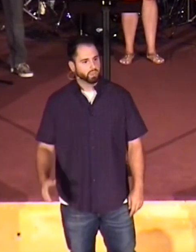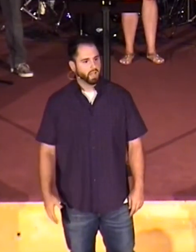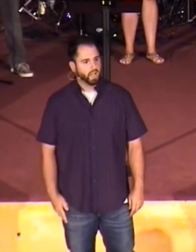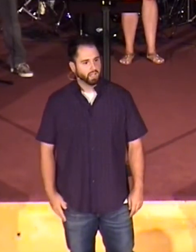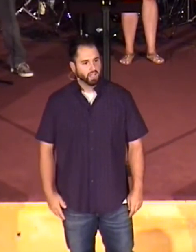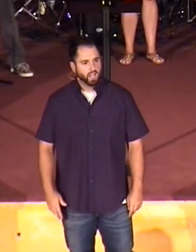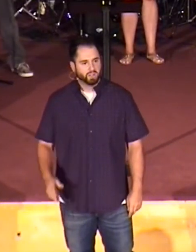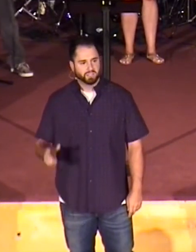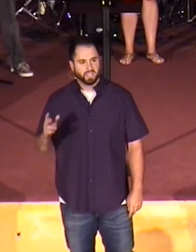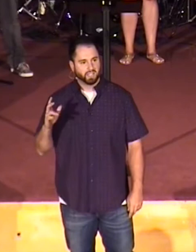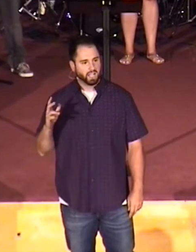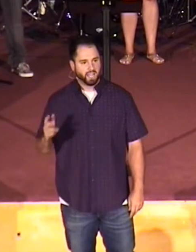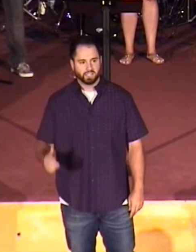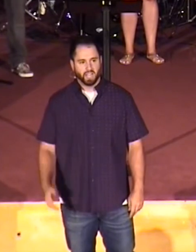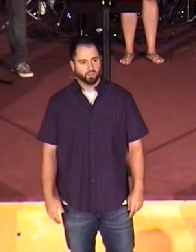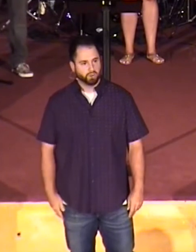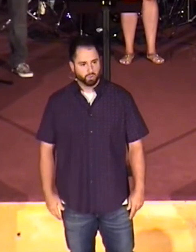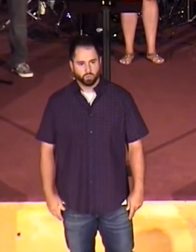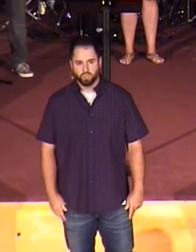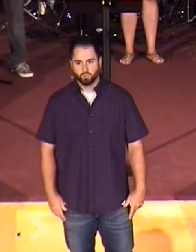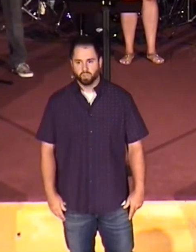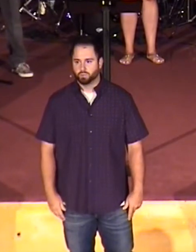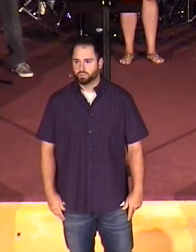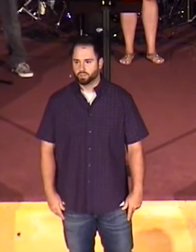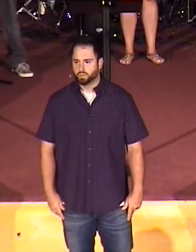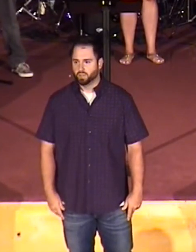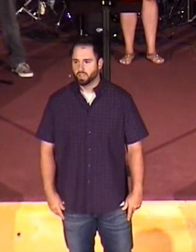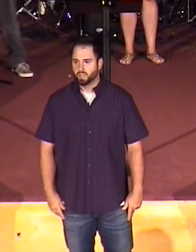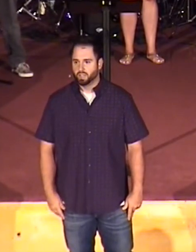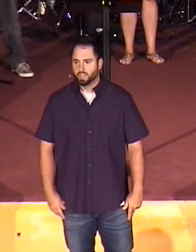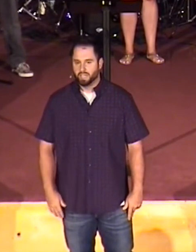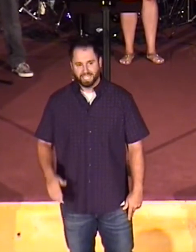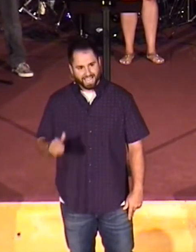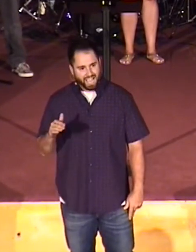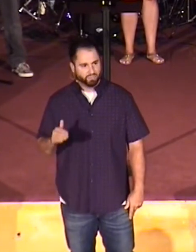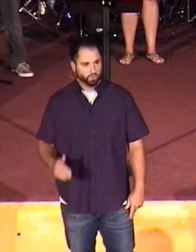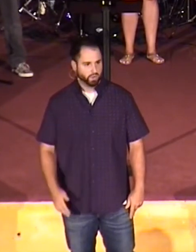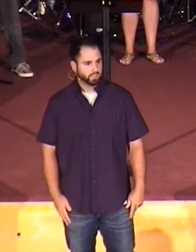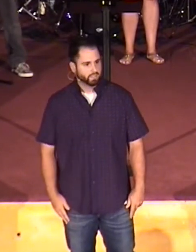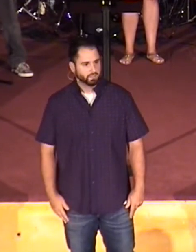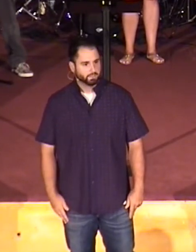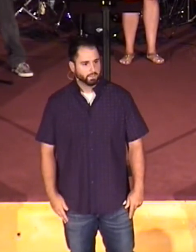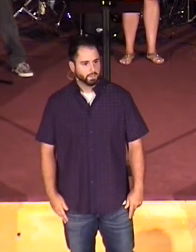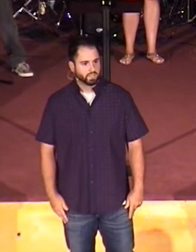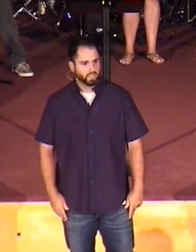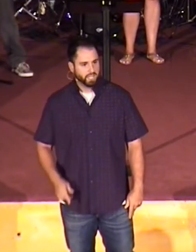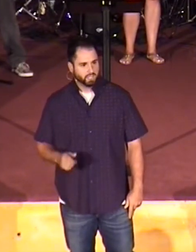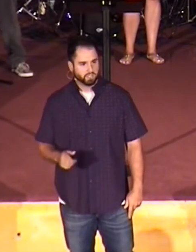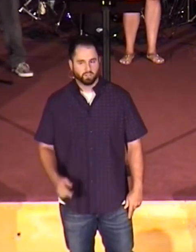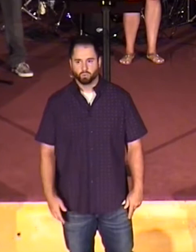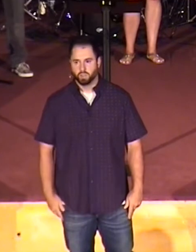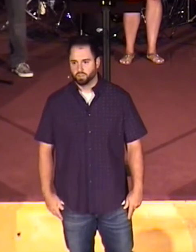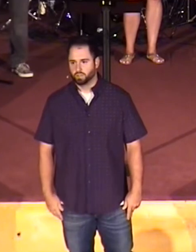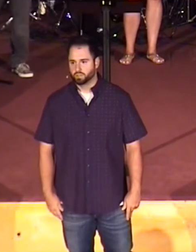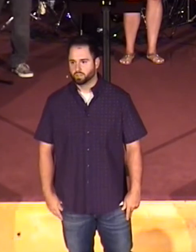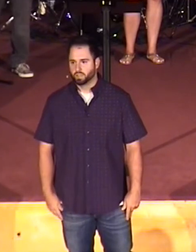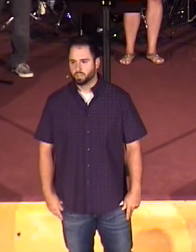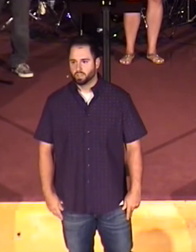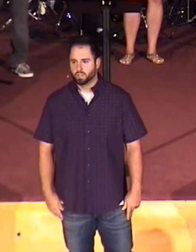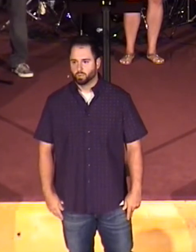angry with God, understand that God is angry with what you've went through too. And he died for it so that he could suffer with